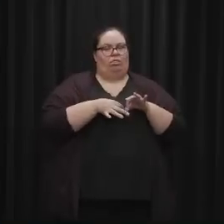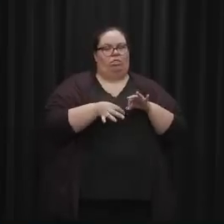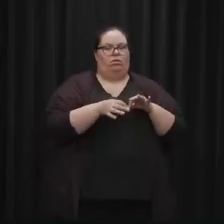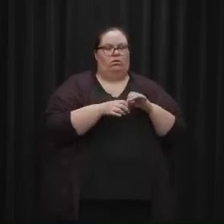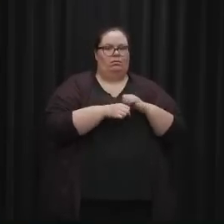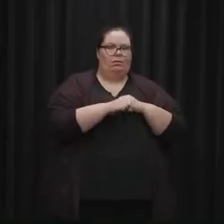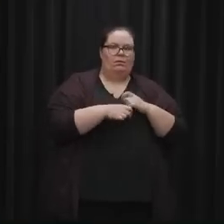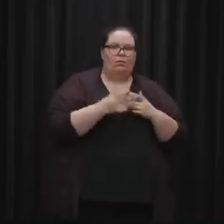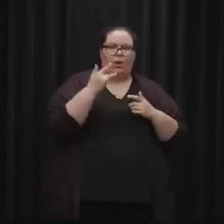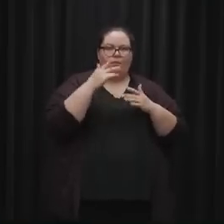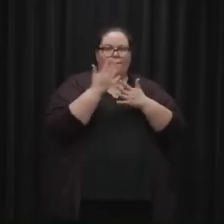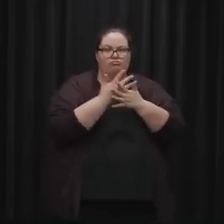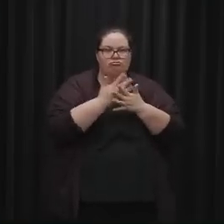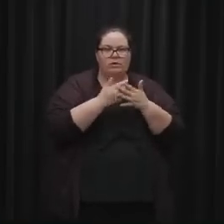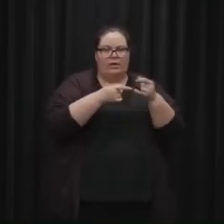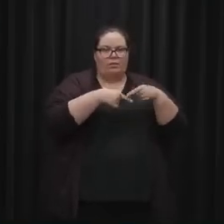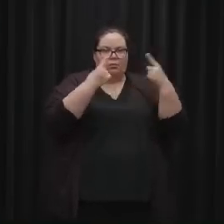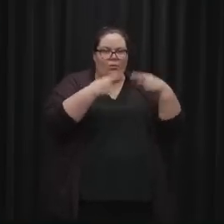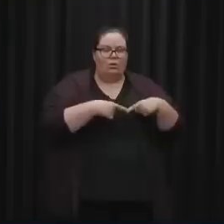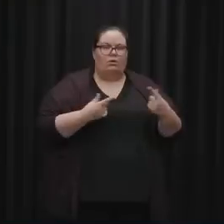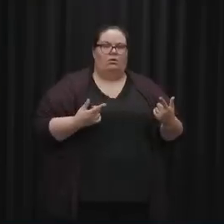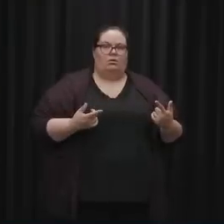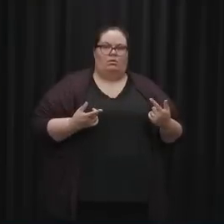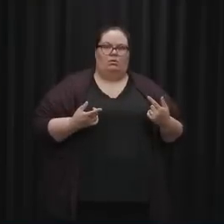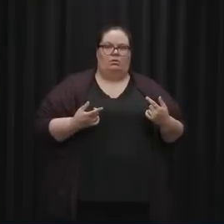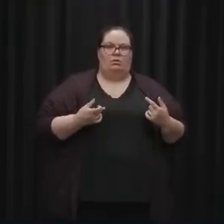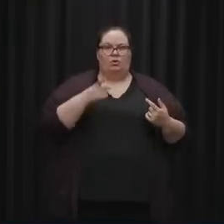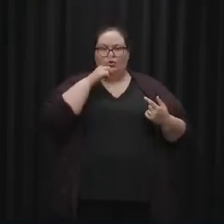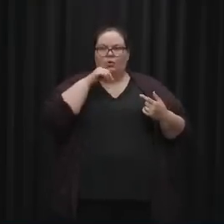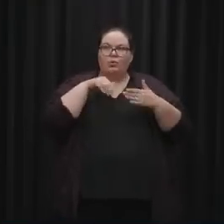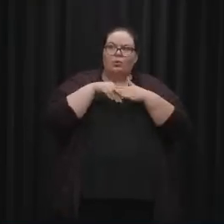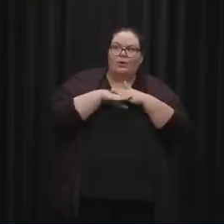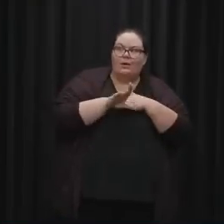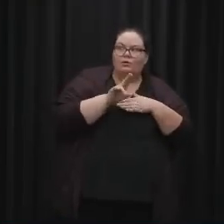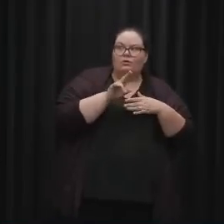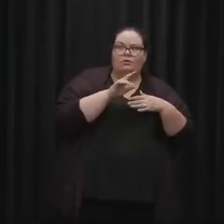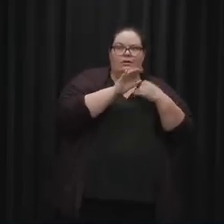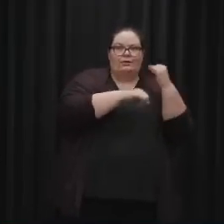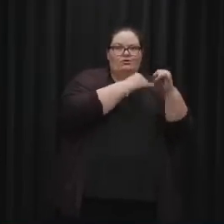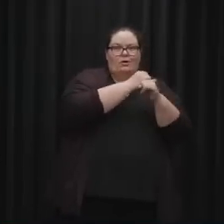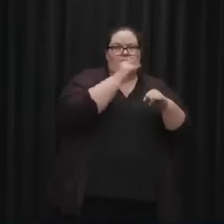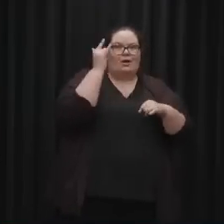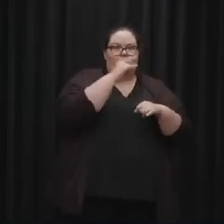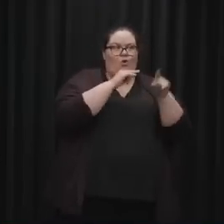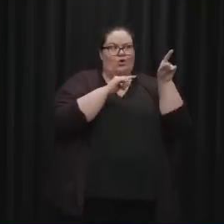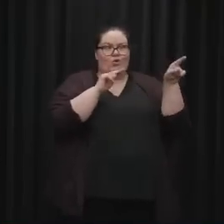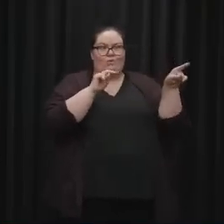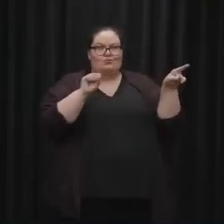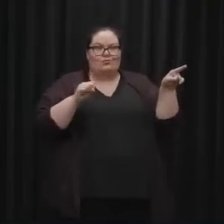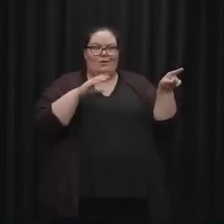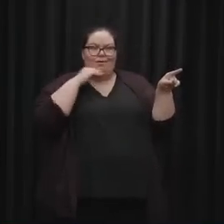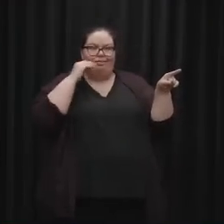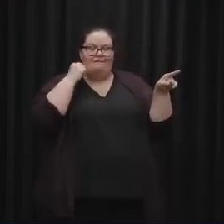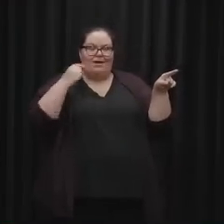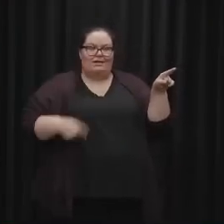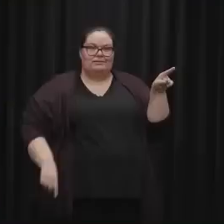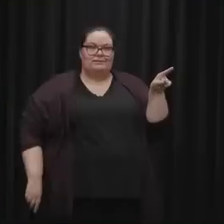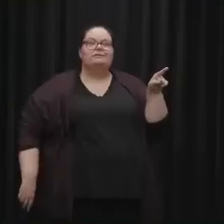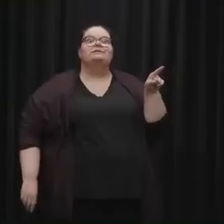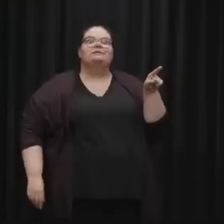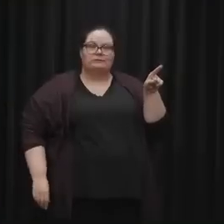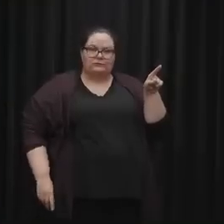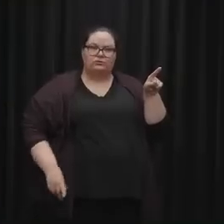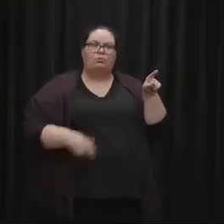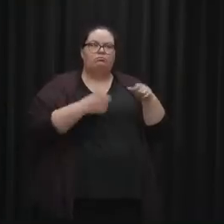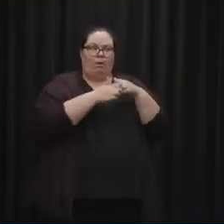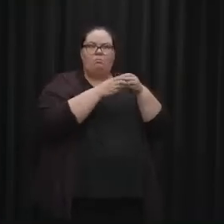point, is not understanding well enough who was flying into an international airport. So that is the issue that is